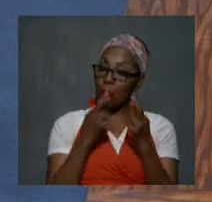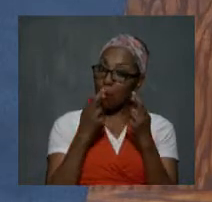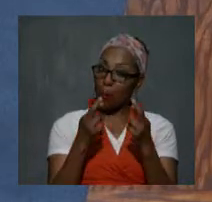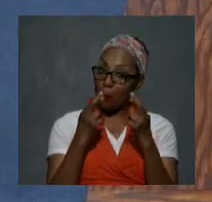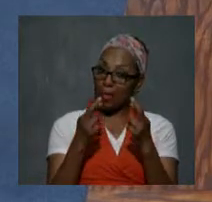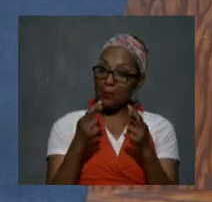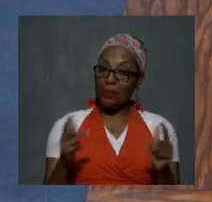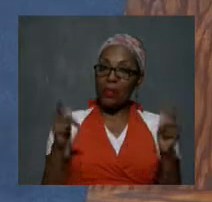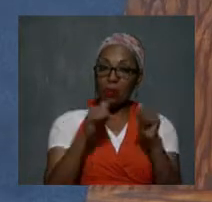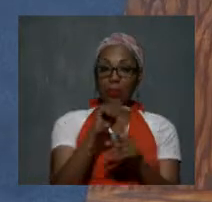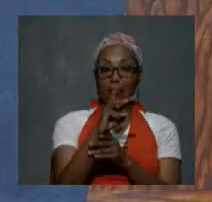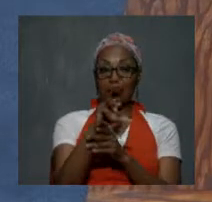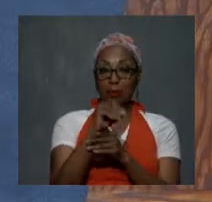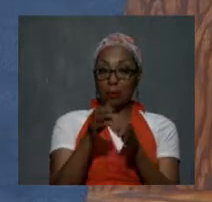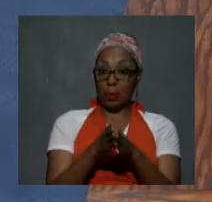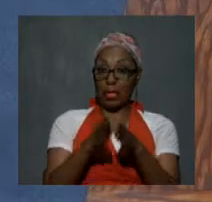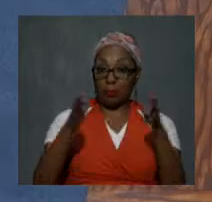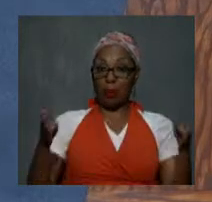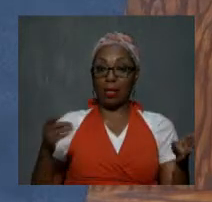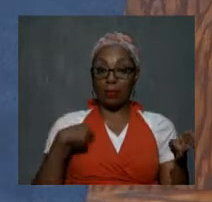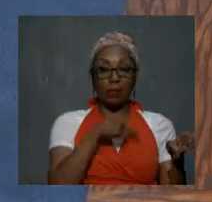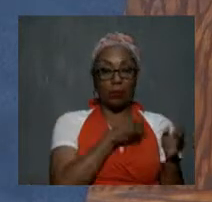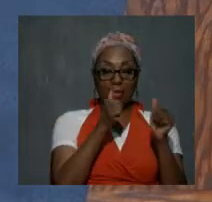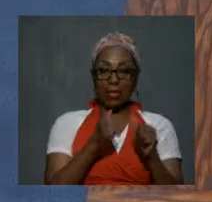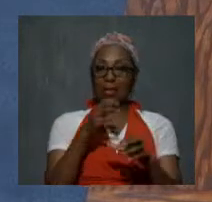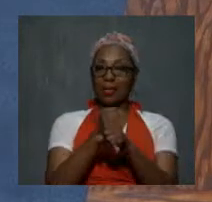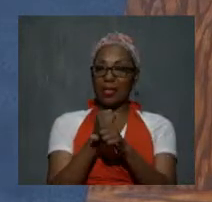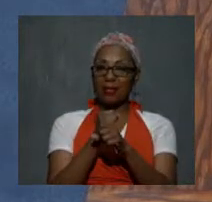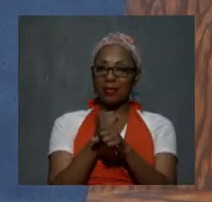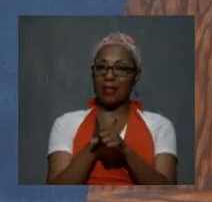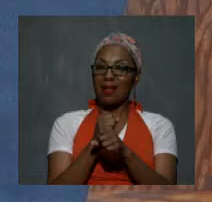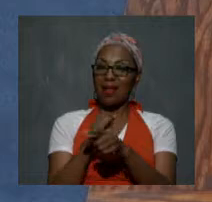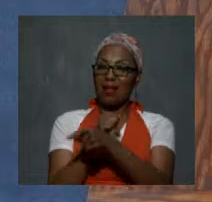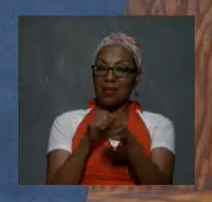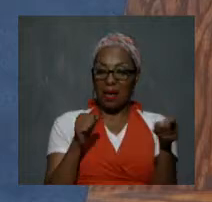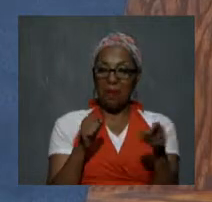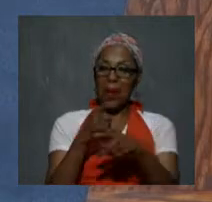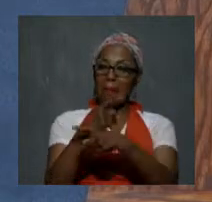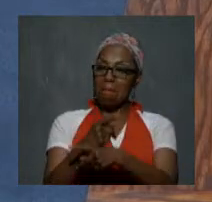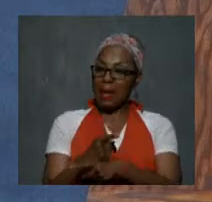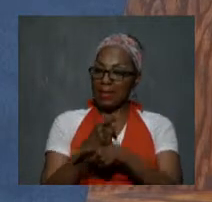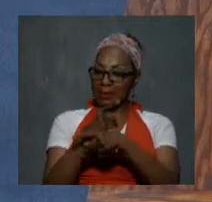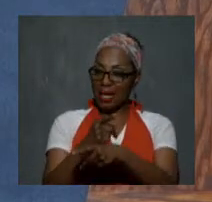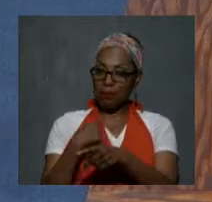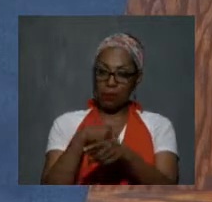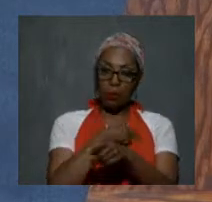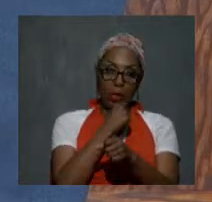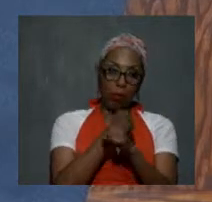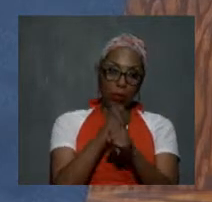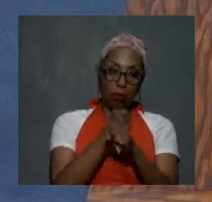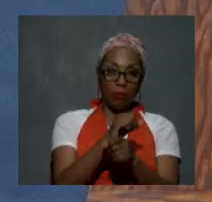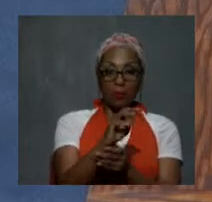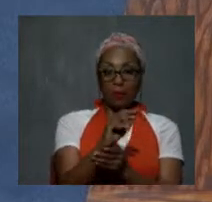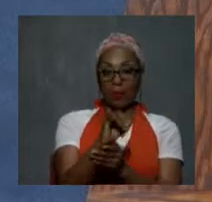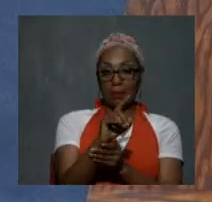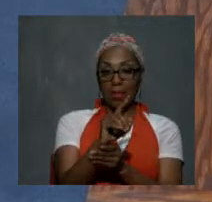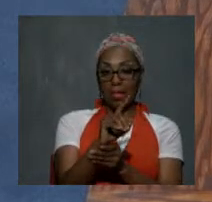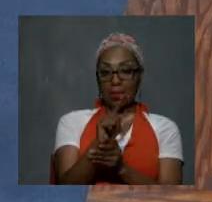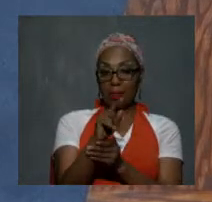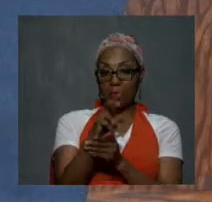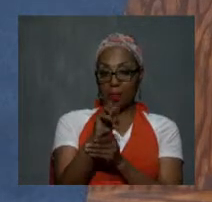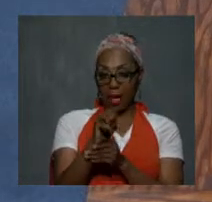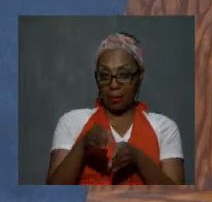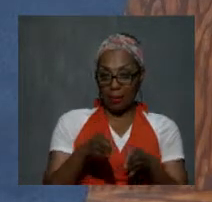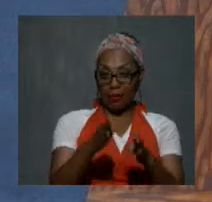when the 630 is widened that we can get these maintained. And so we've been working on this midline trail. When I